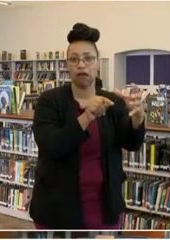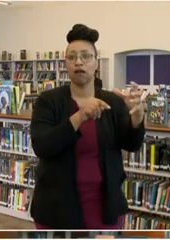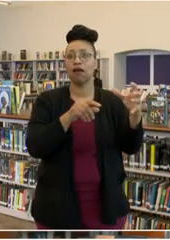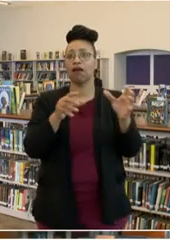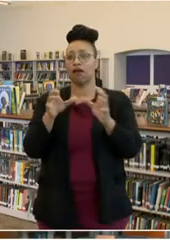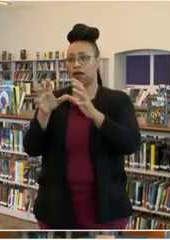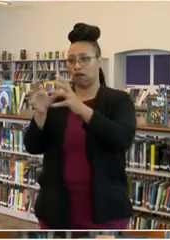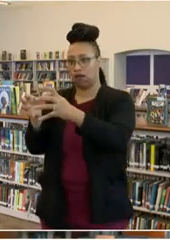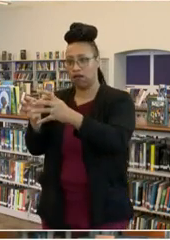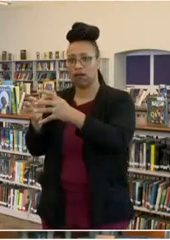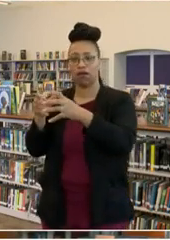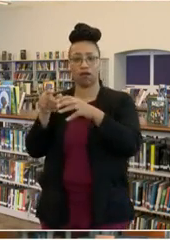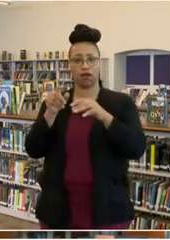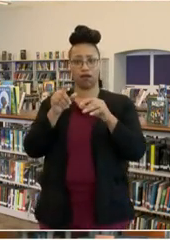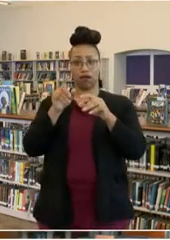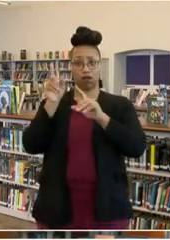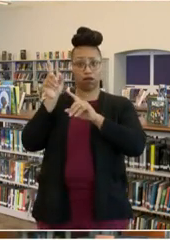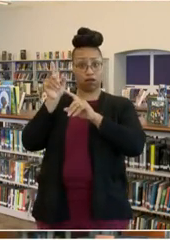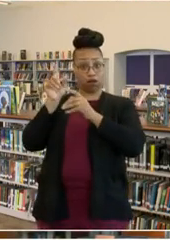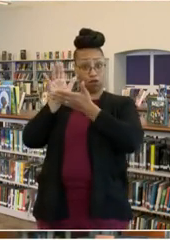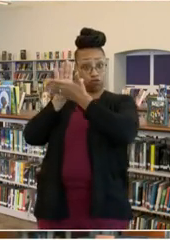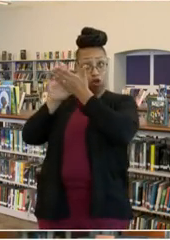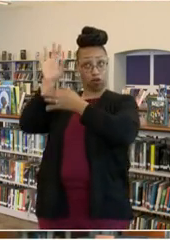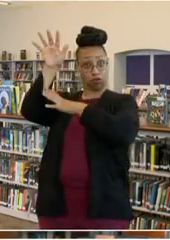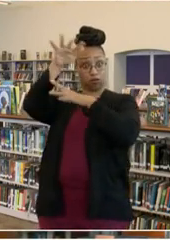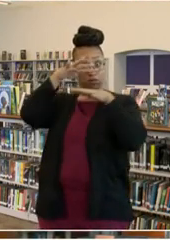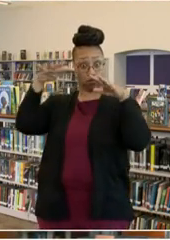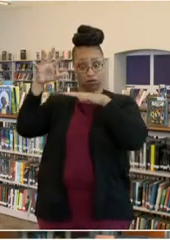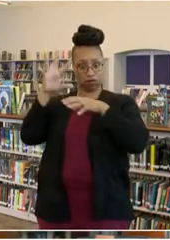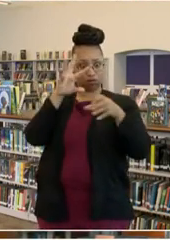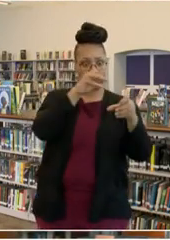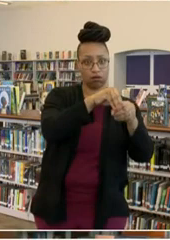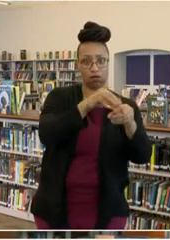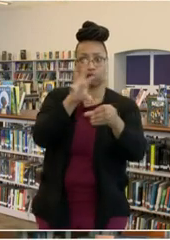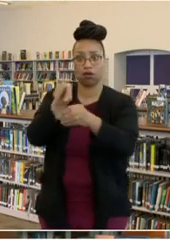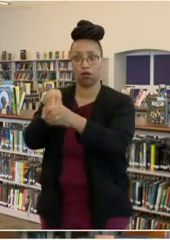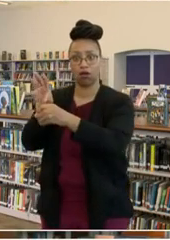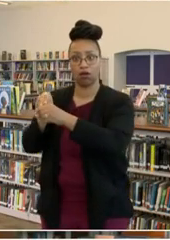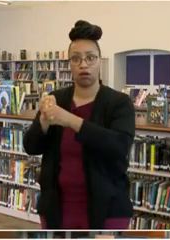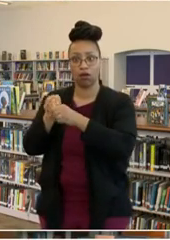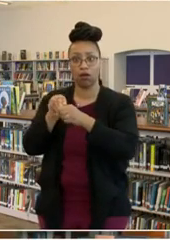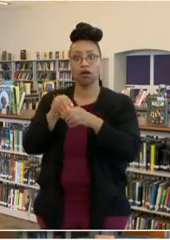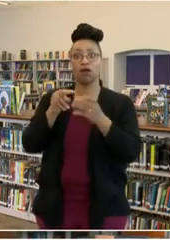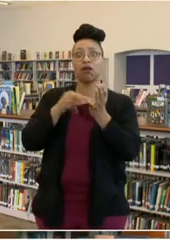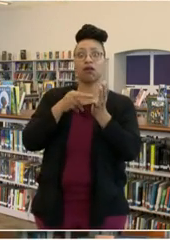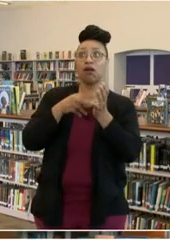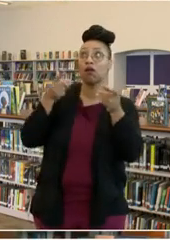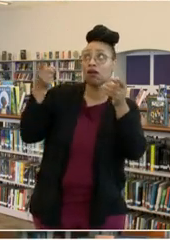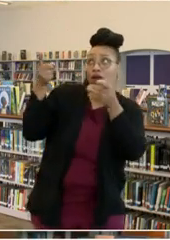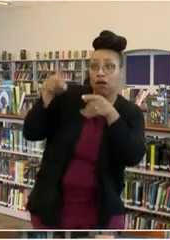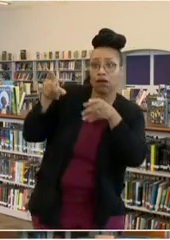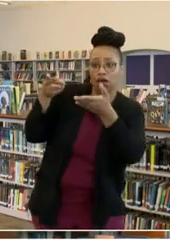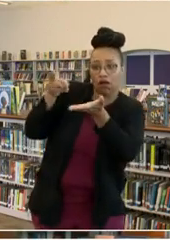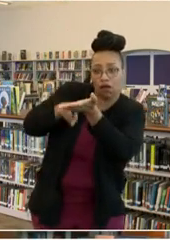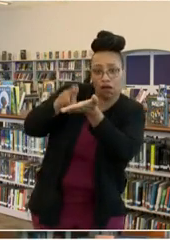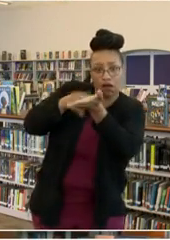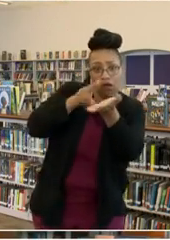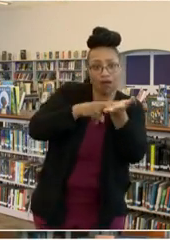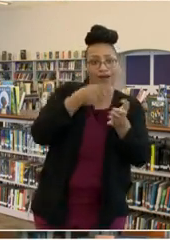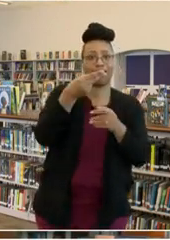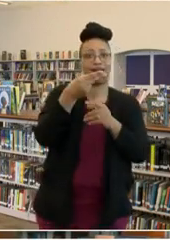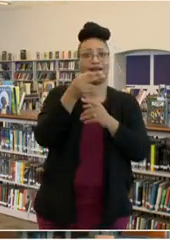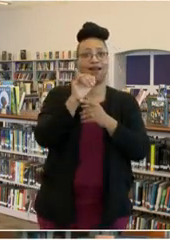college students are also signing up to be a part of this high impact tutoring investment. When you think about being a college student,